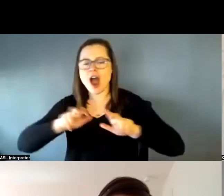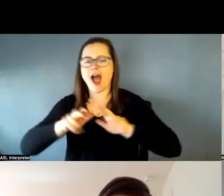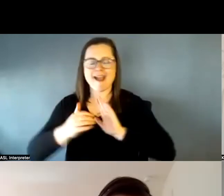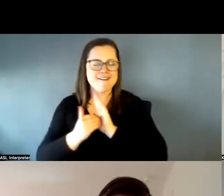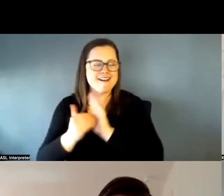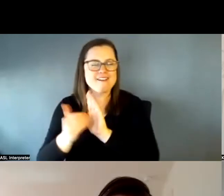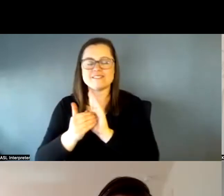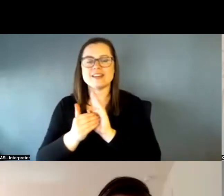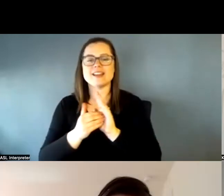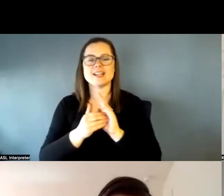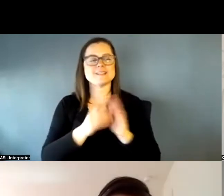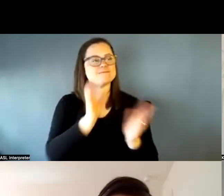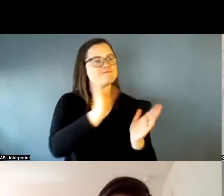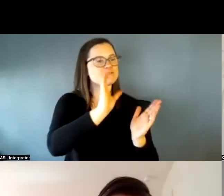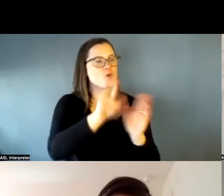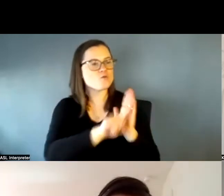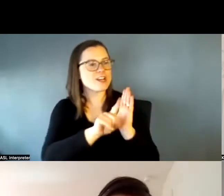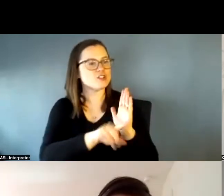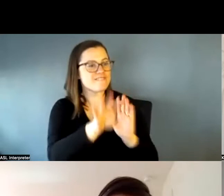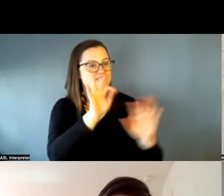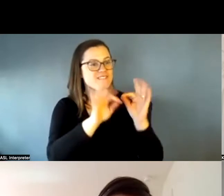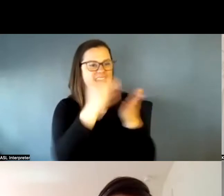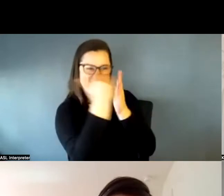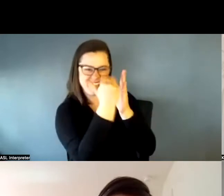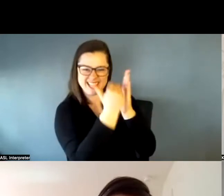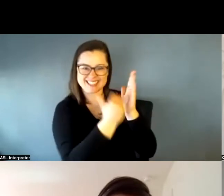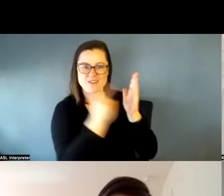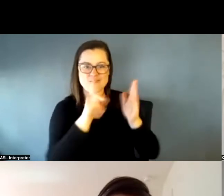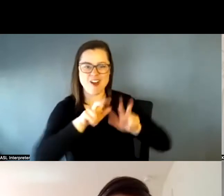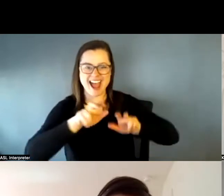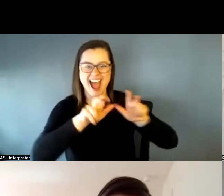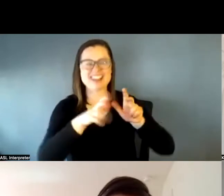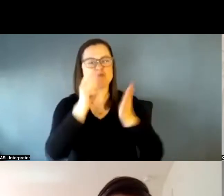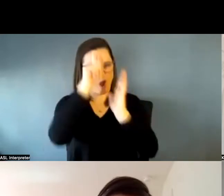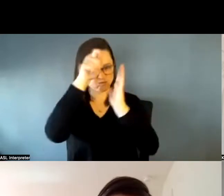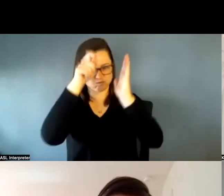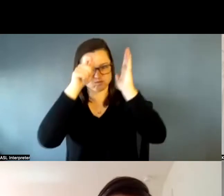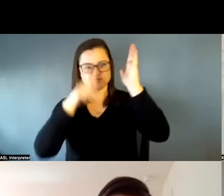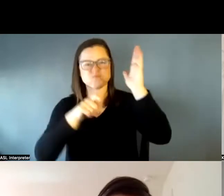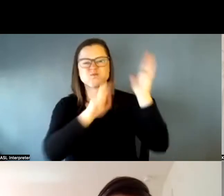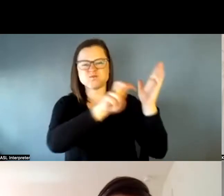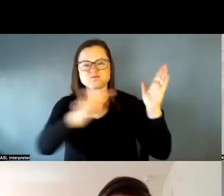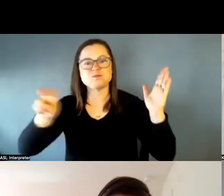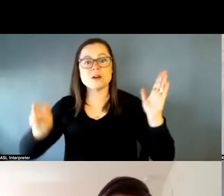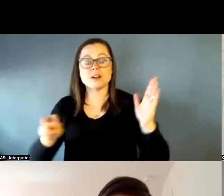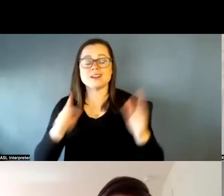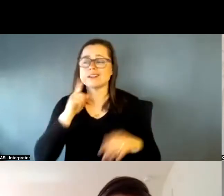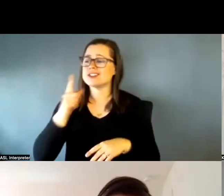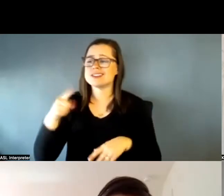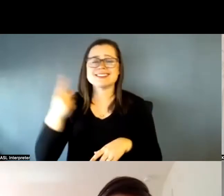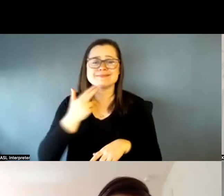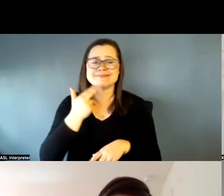hikes and make a bucket list of hikes. And we really, being on a hike just for a couple hours can do a lot for your